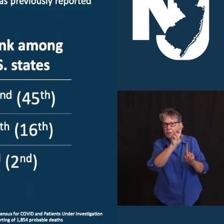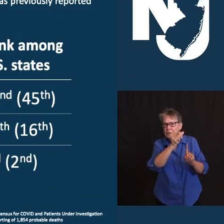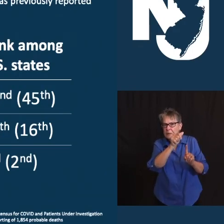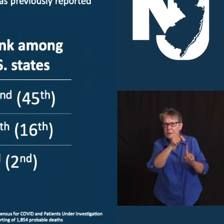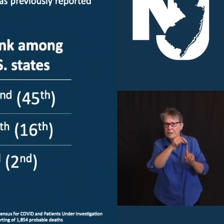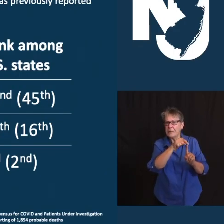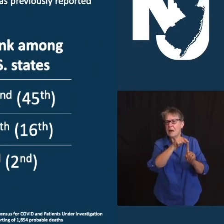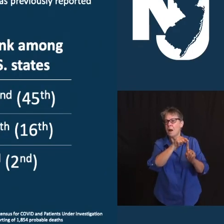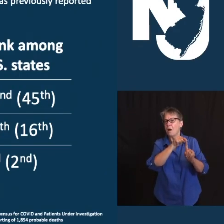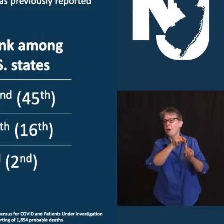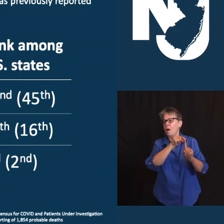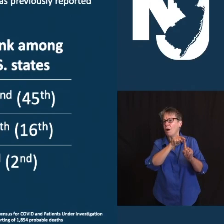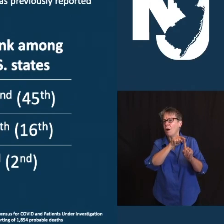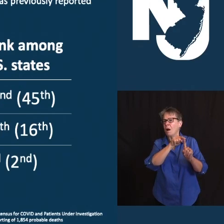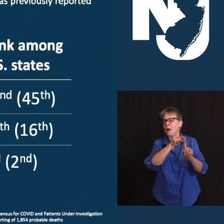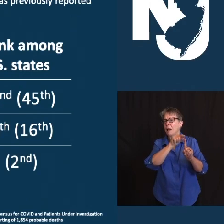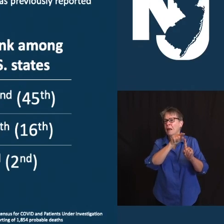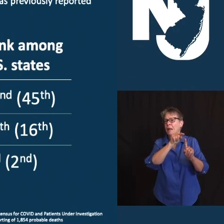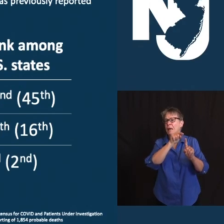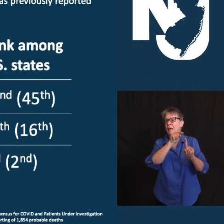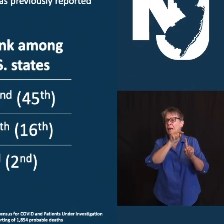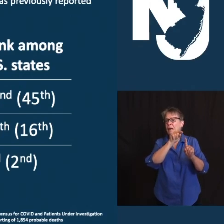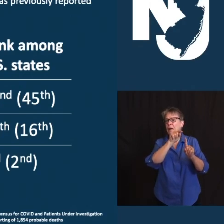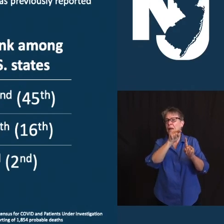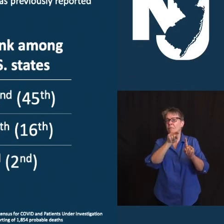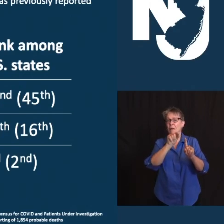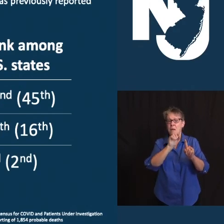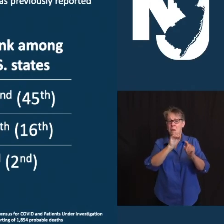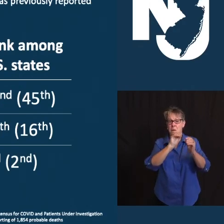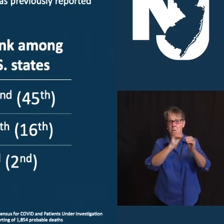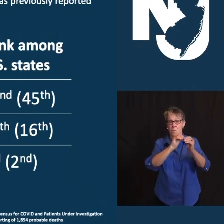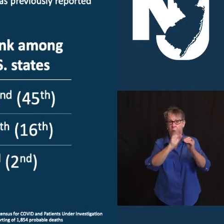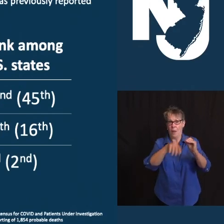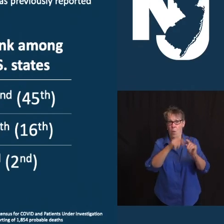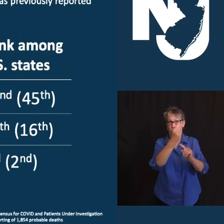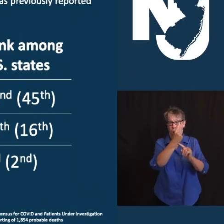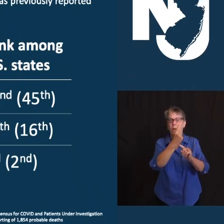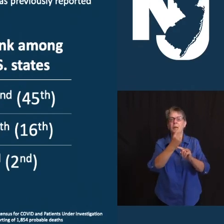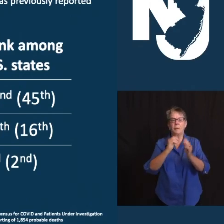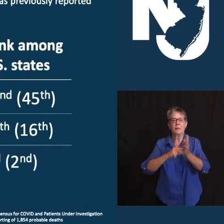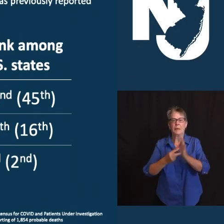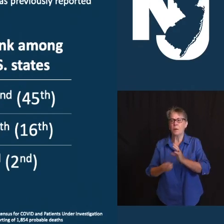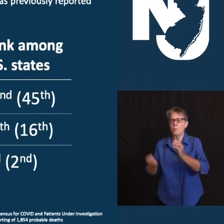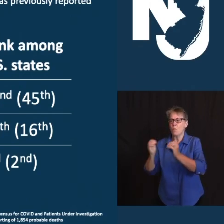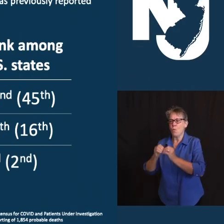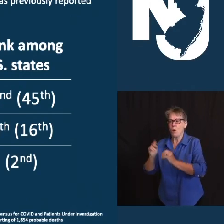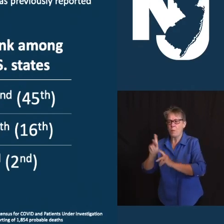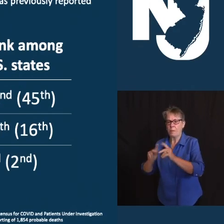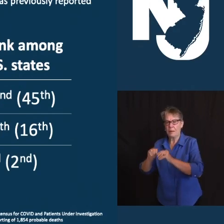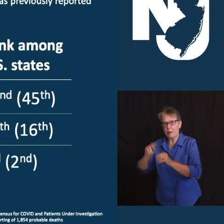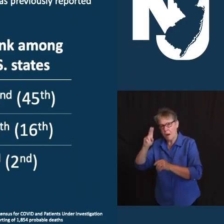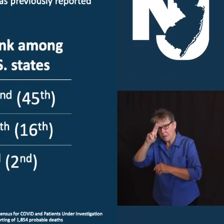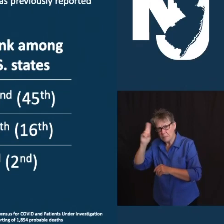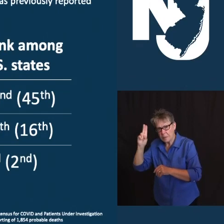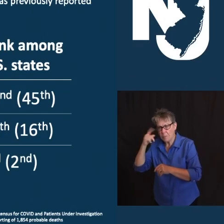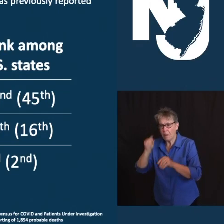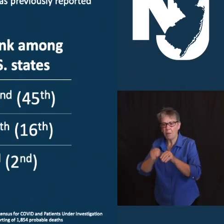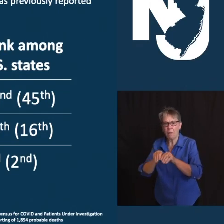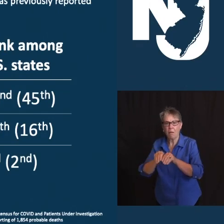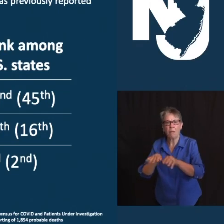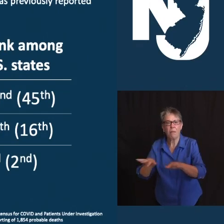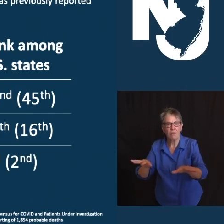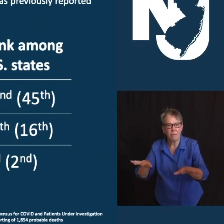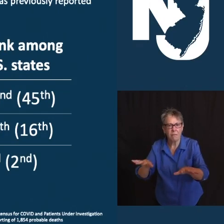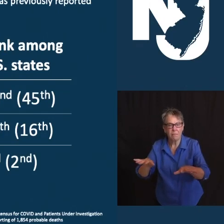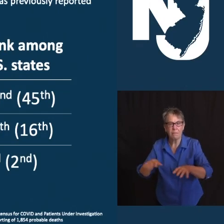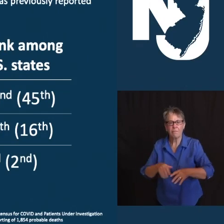of residents who pass. And we want to save every single life we can. And by the way, this does not come without an enormous